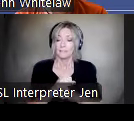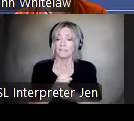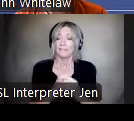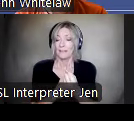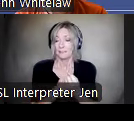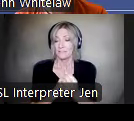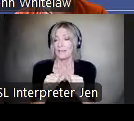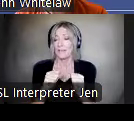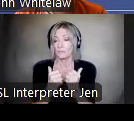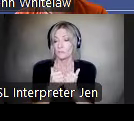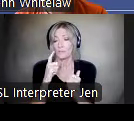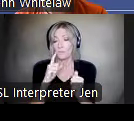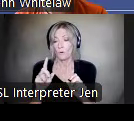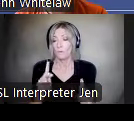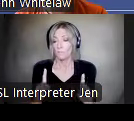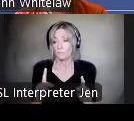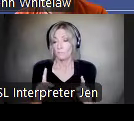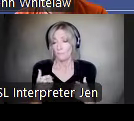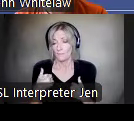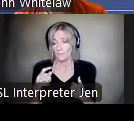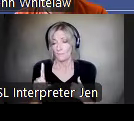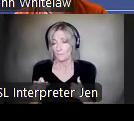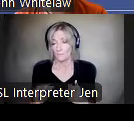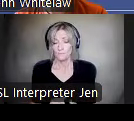agency for individuals with disabilities.